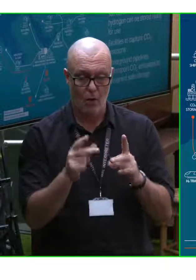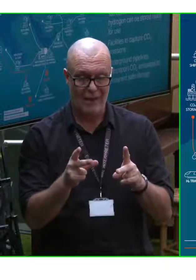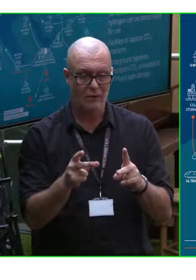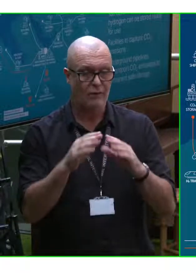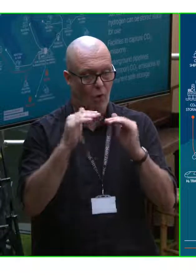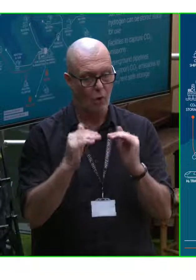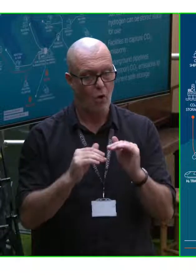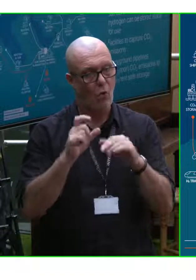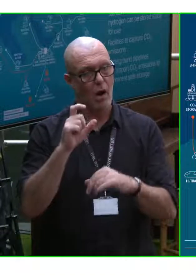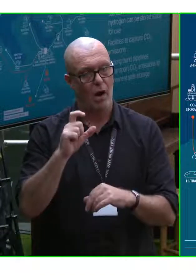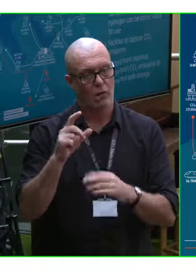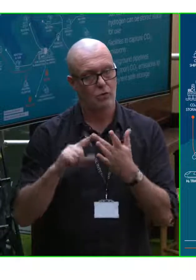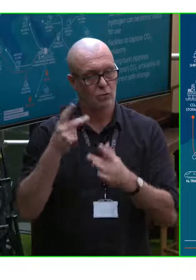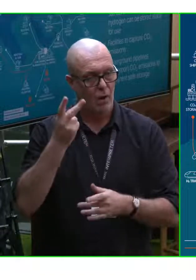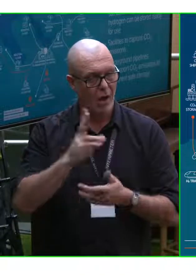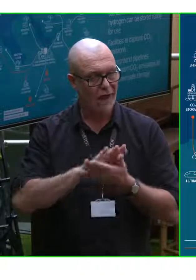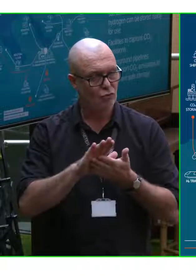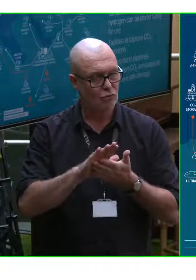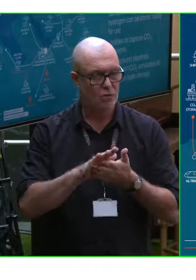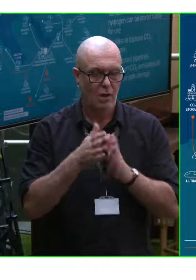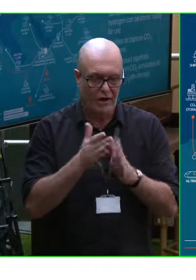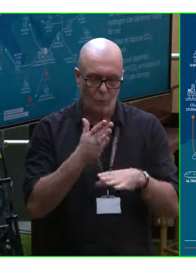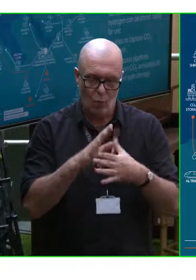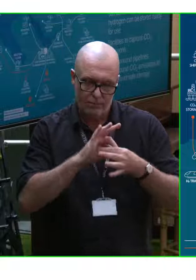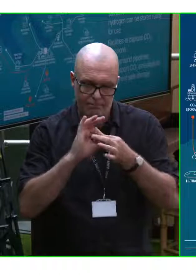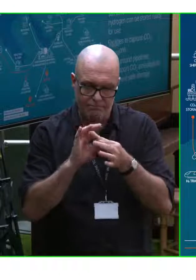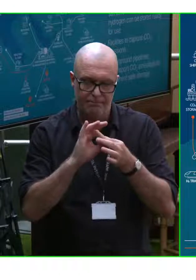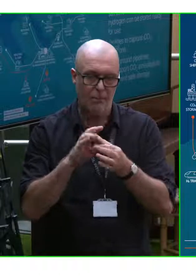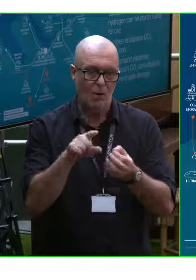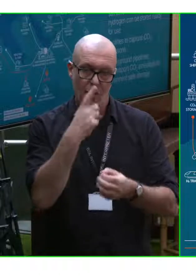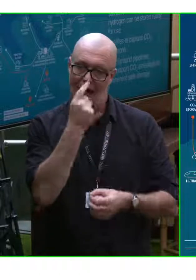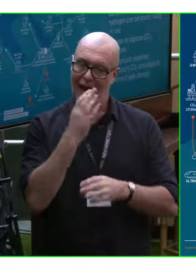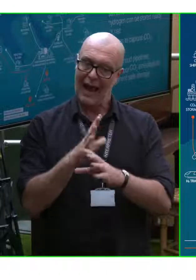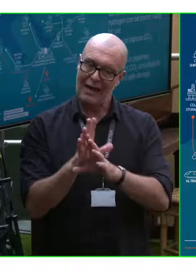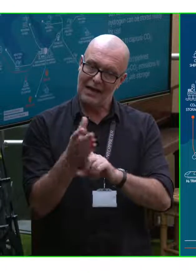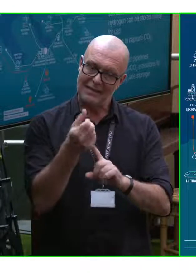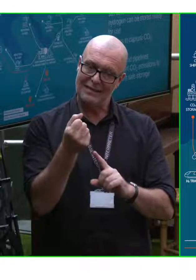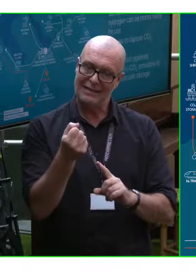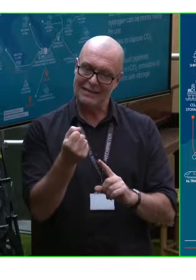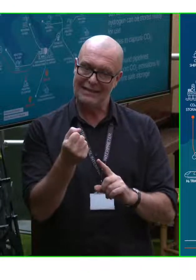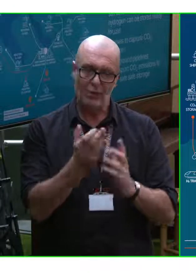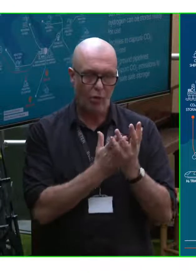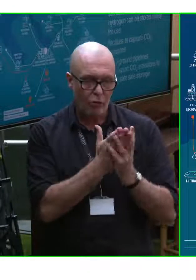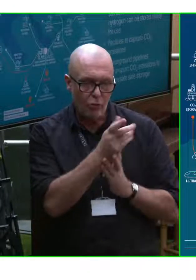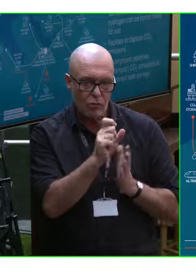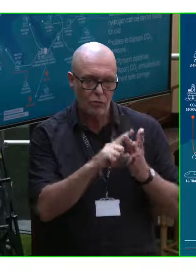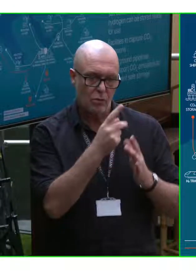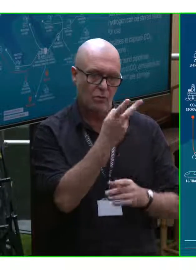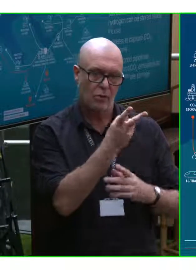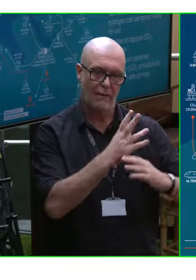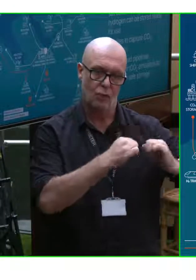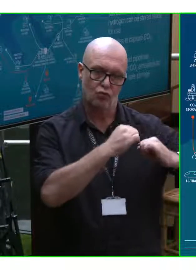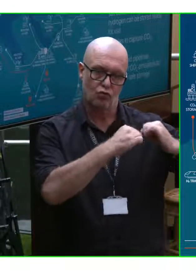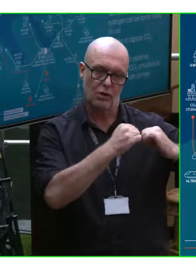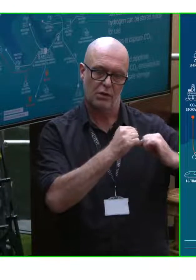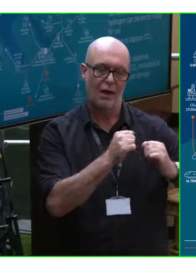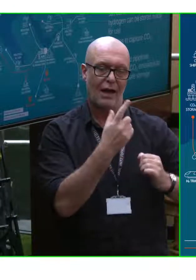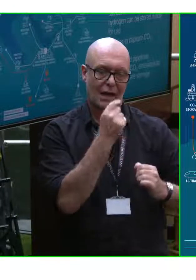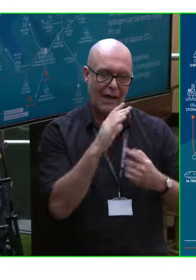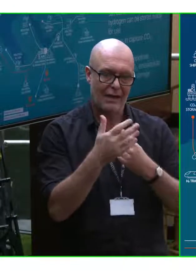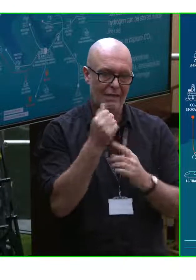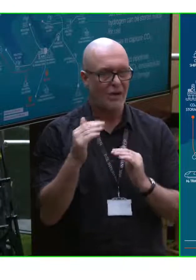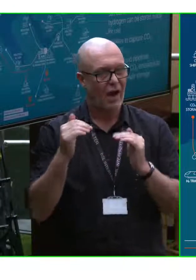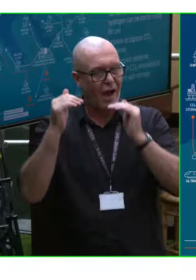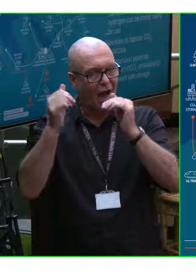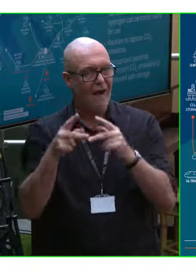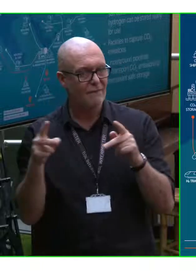hydrogen. They all need to work together. But what we can achieve because of that CO2 infrastructure is high volumes of low